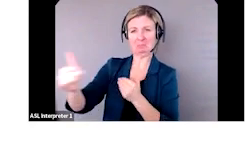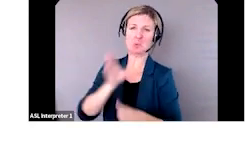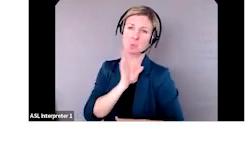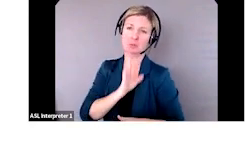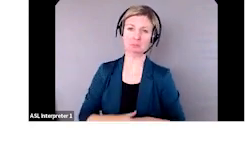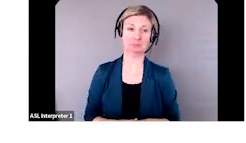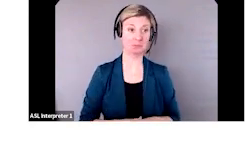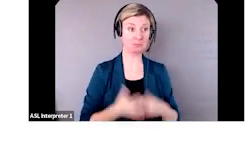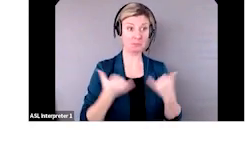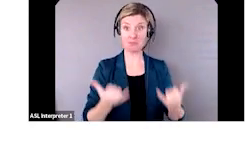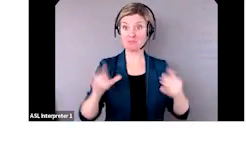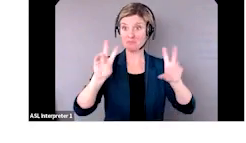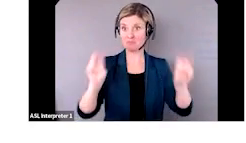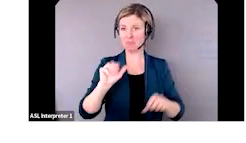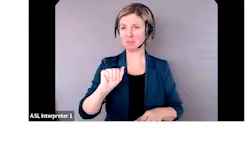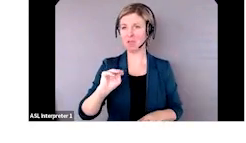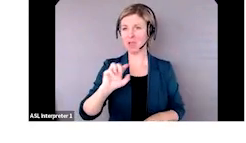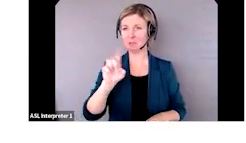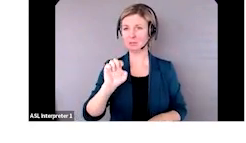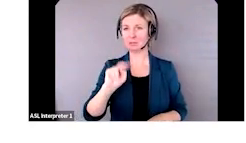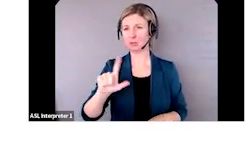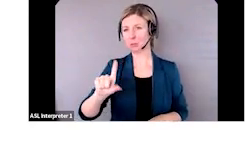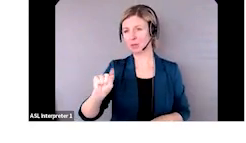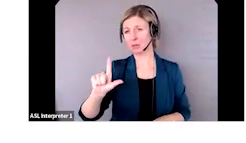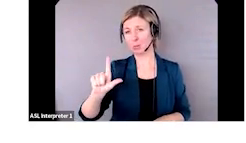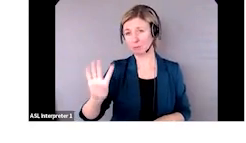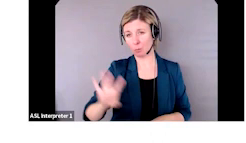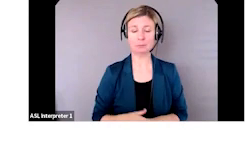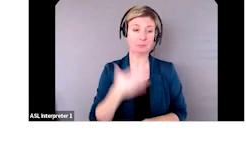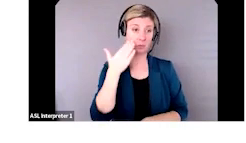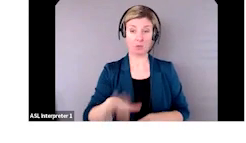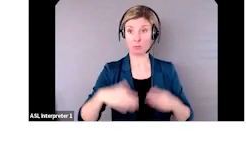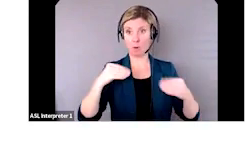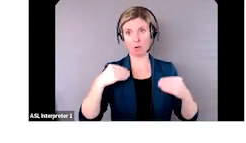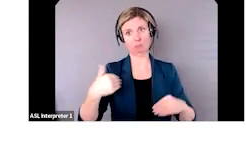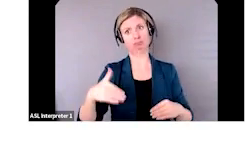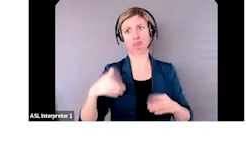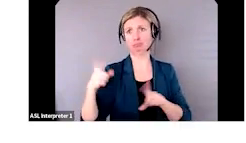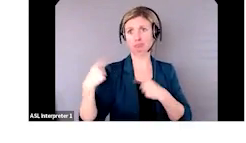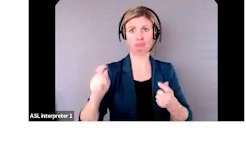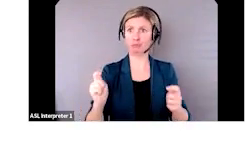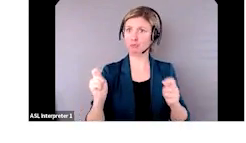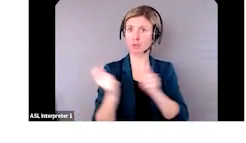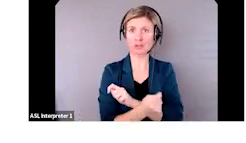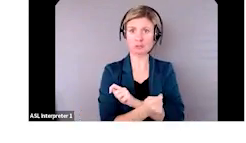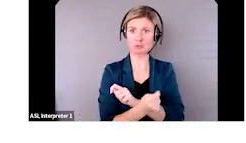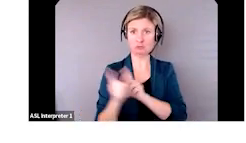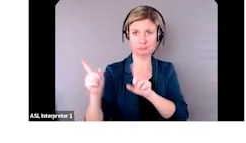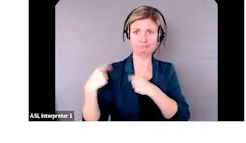2024. The market landscape has changed over the last number of years that I've